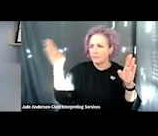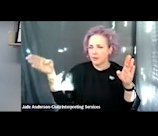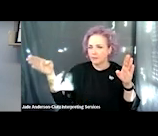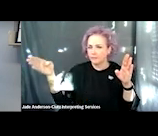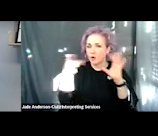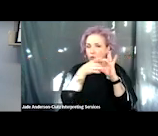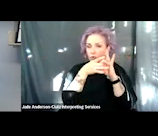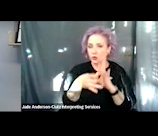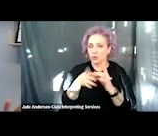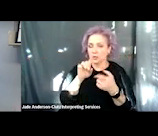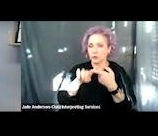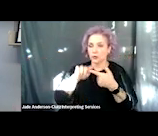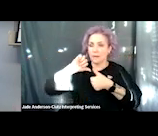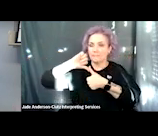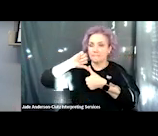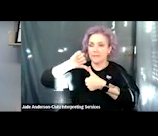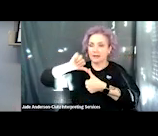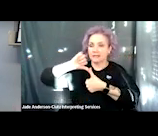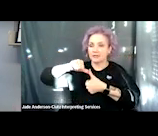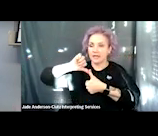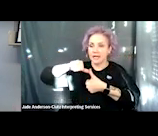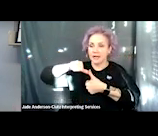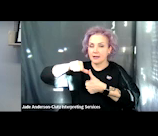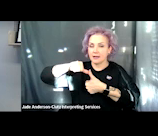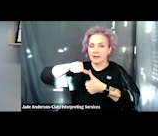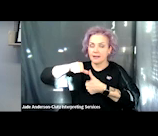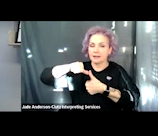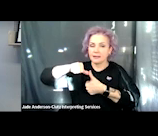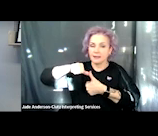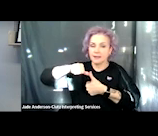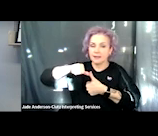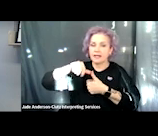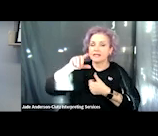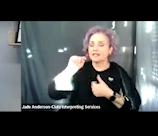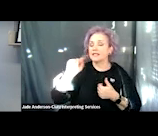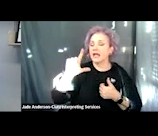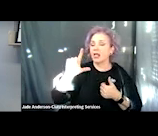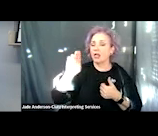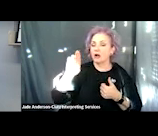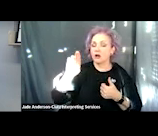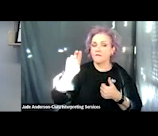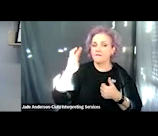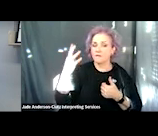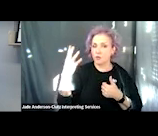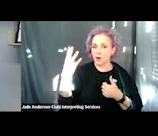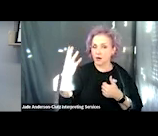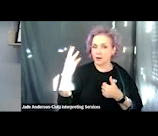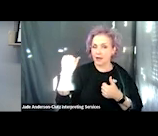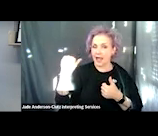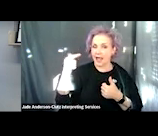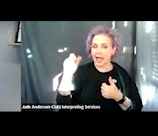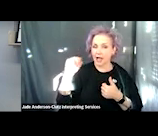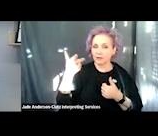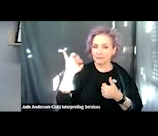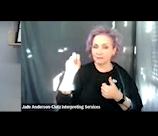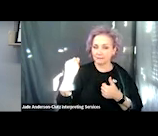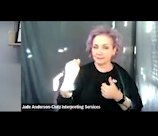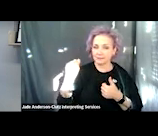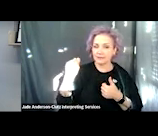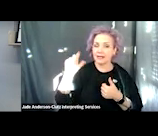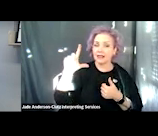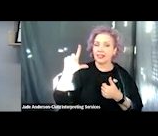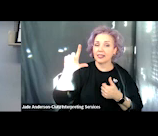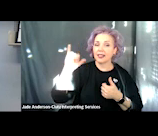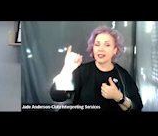bacteria. So one common one in MIA models is this TLR4 agonist lipopolysaccharide. So this is